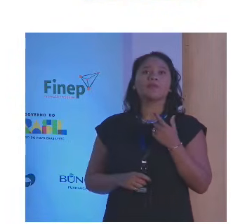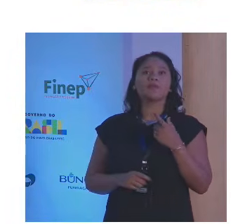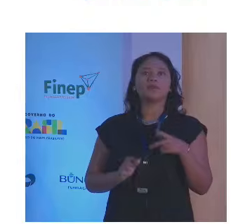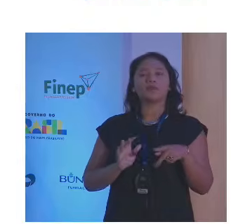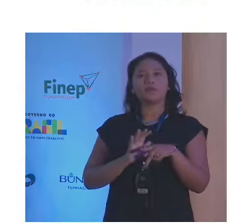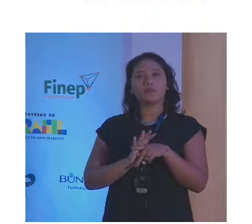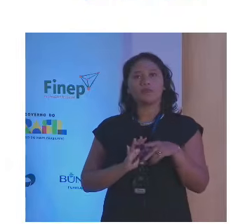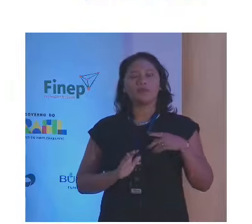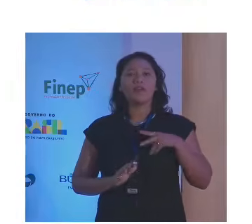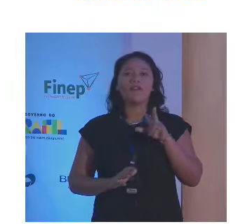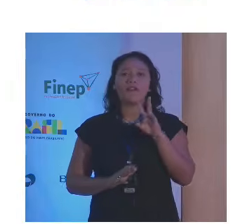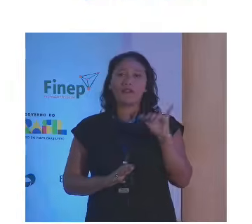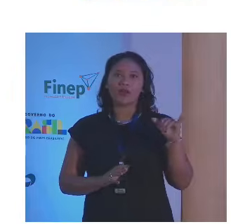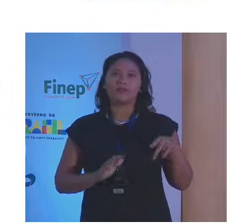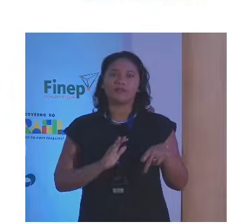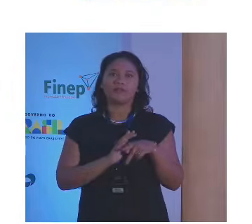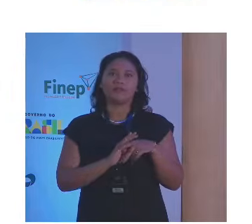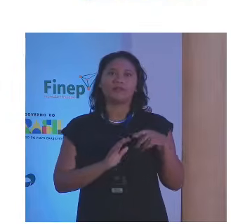bleaching happening.